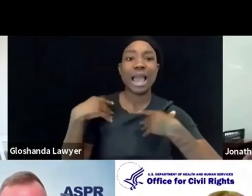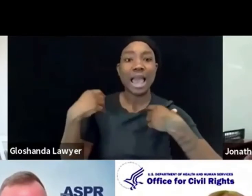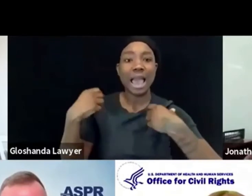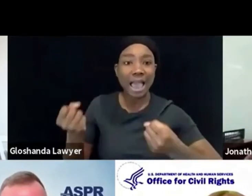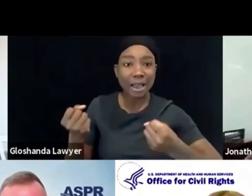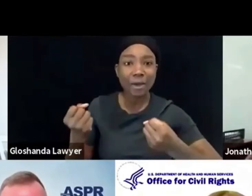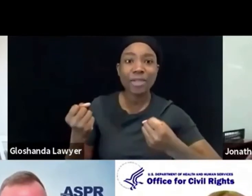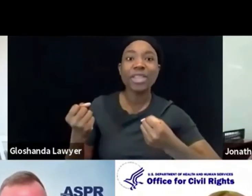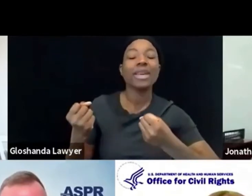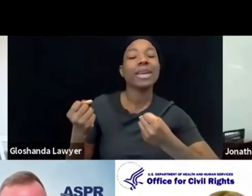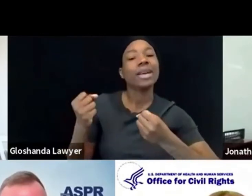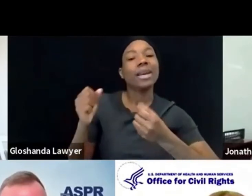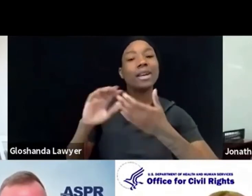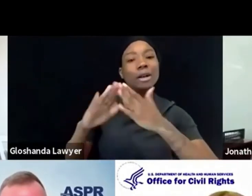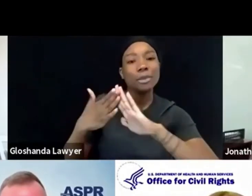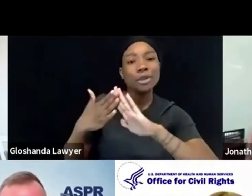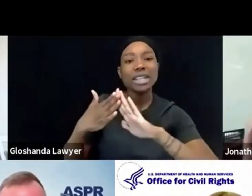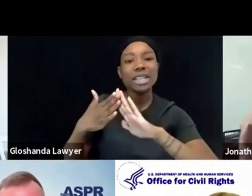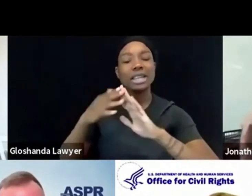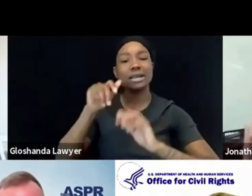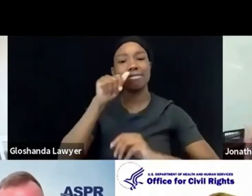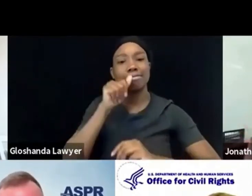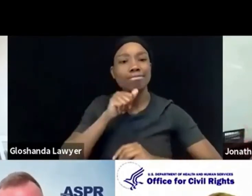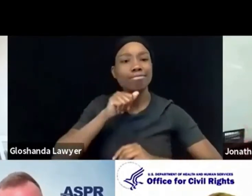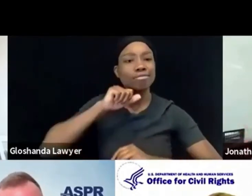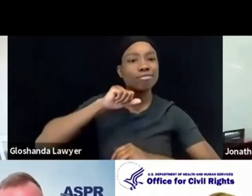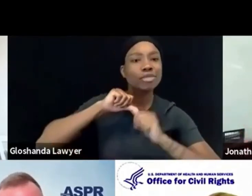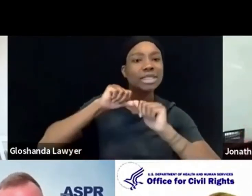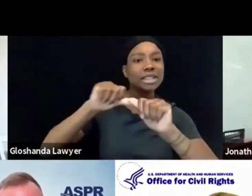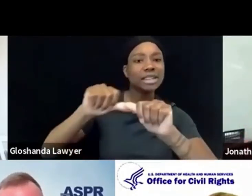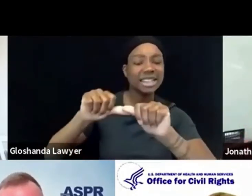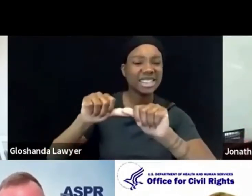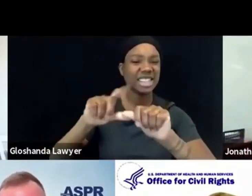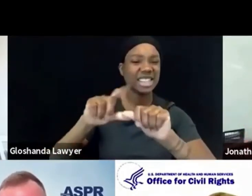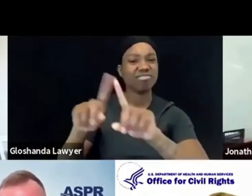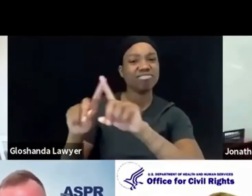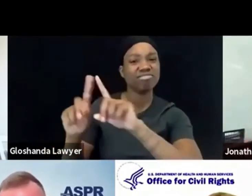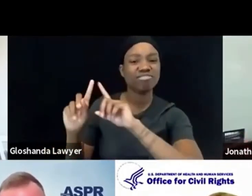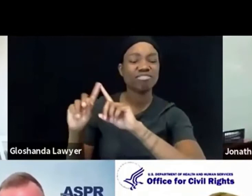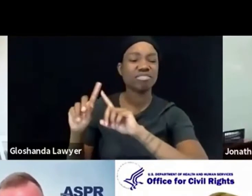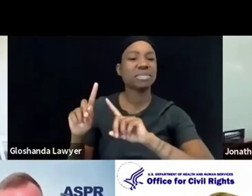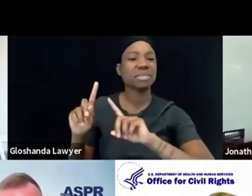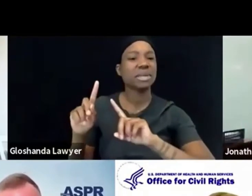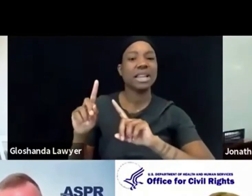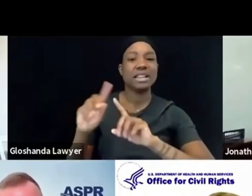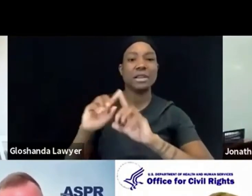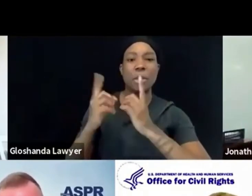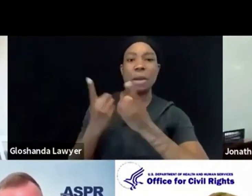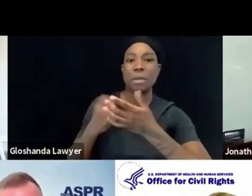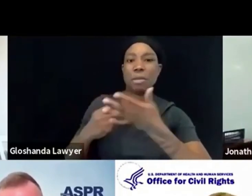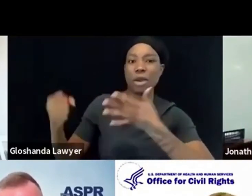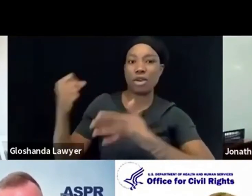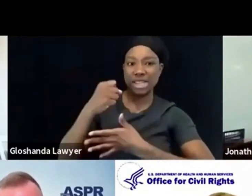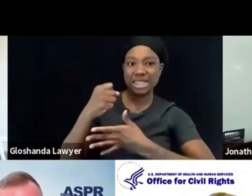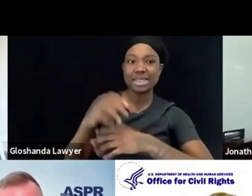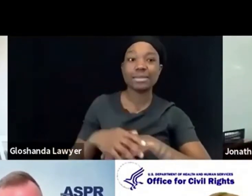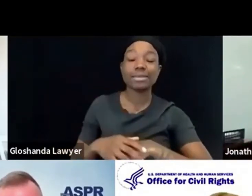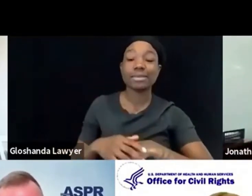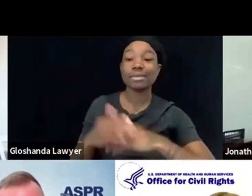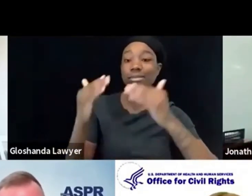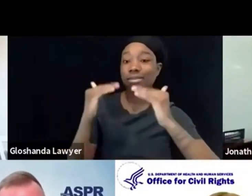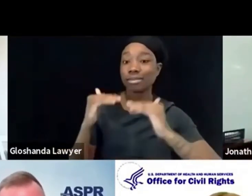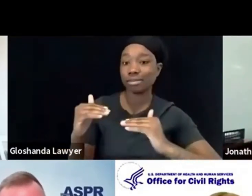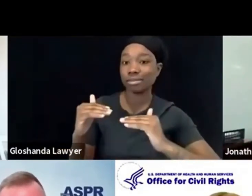and other cross-departmental priorities. Next, we have also Commander Jonathan White with us, who